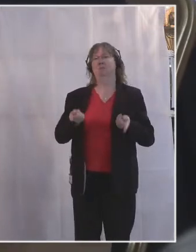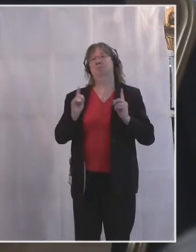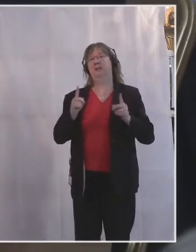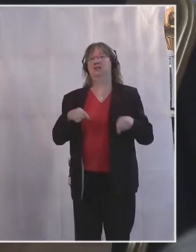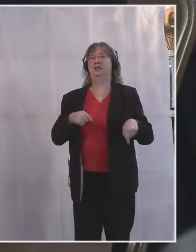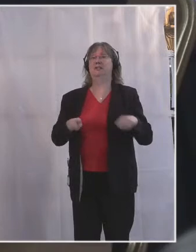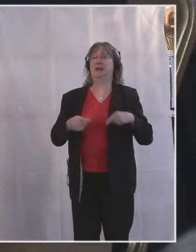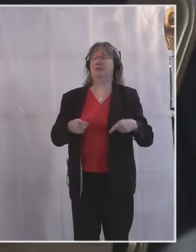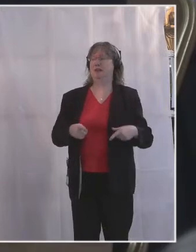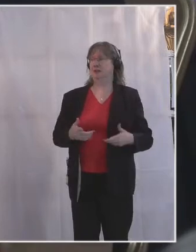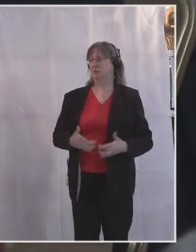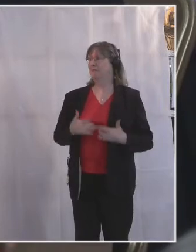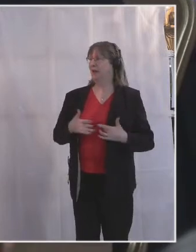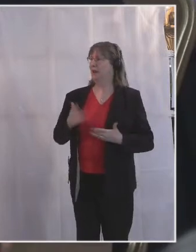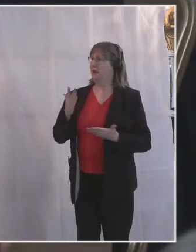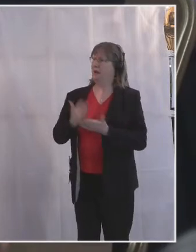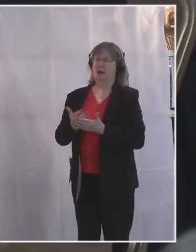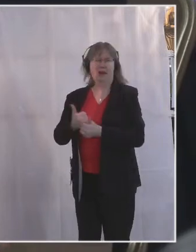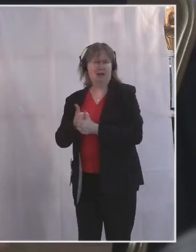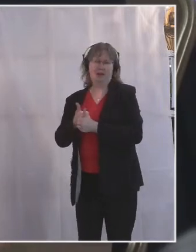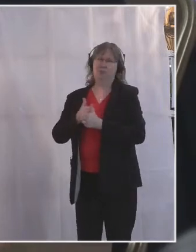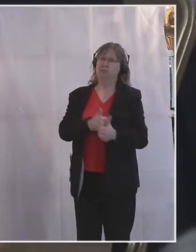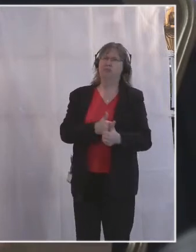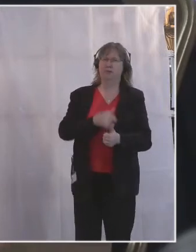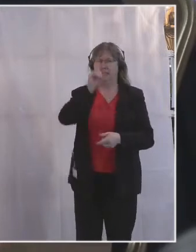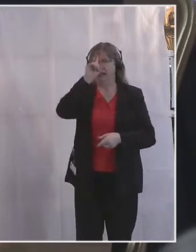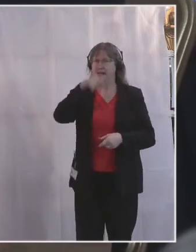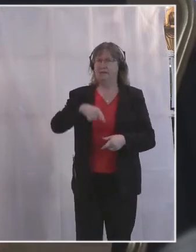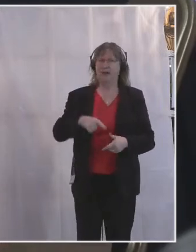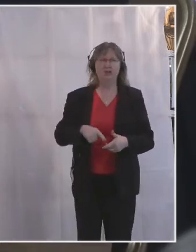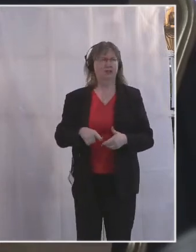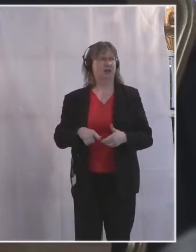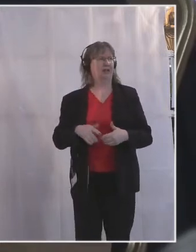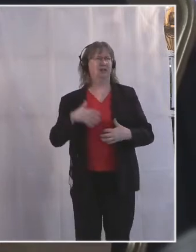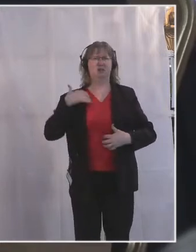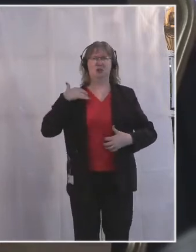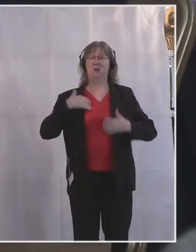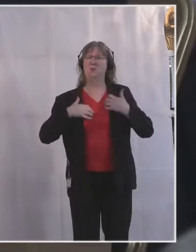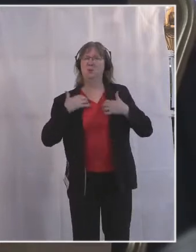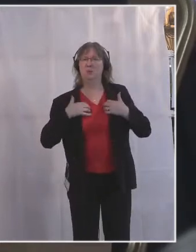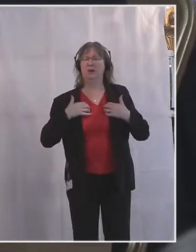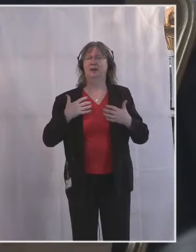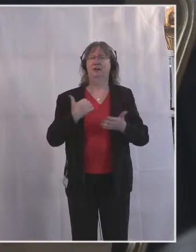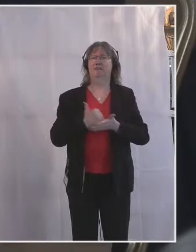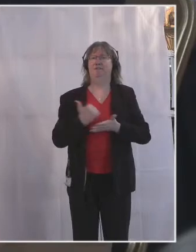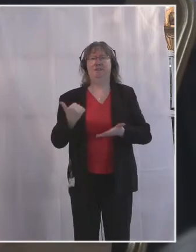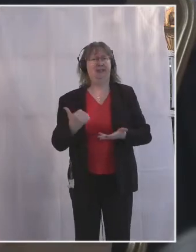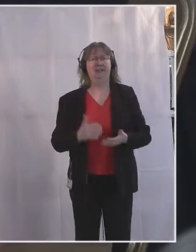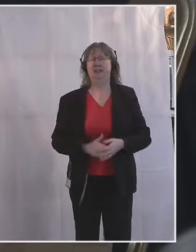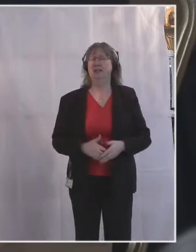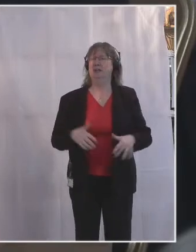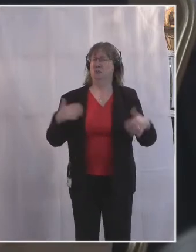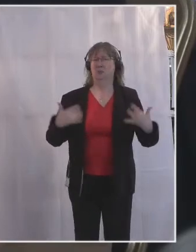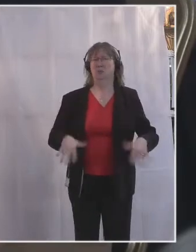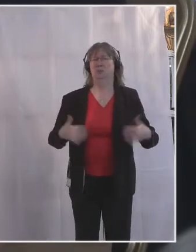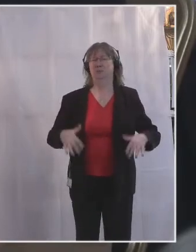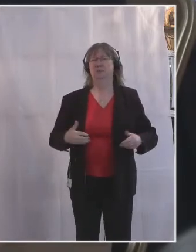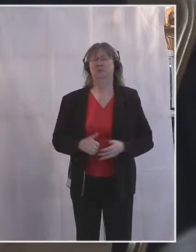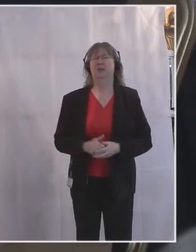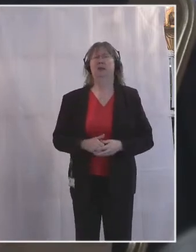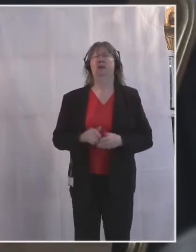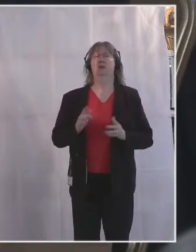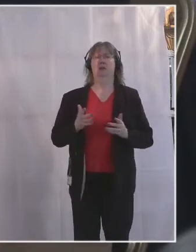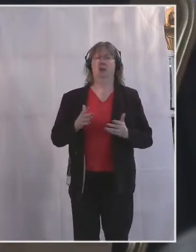real privilege to back innovation. It's endlessly exciting. It's a really fantastic thing to do, and within that, I'm